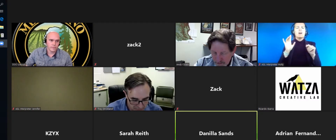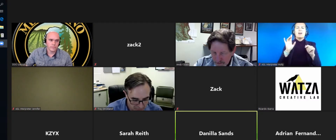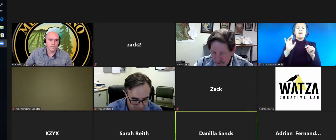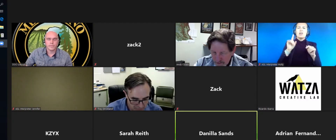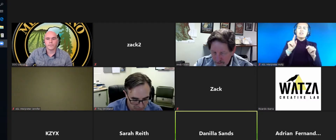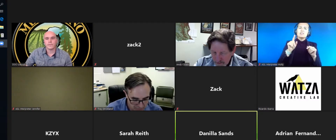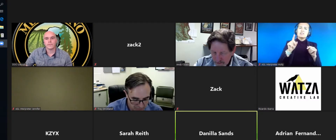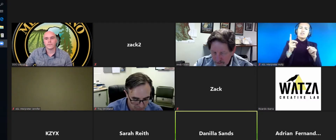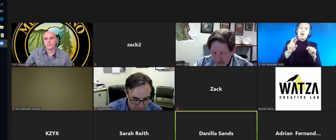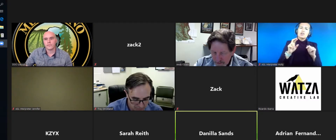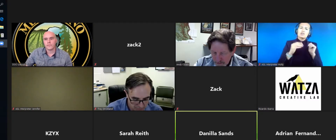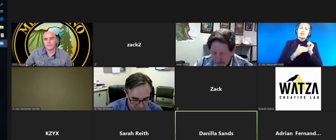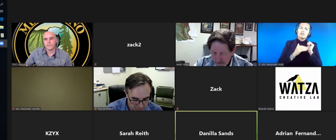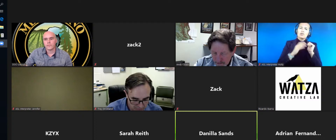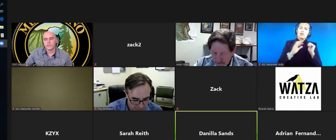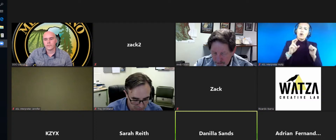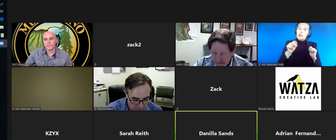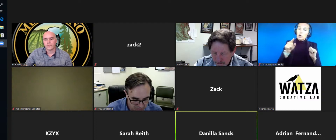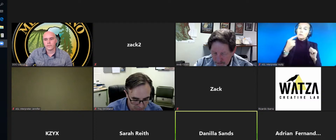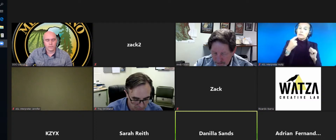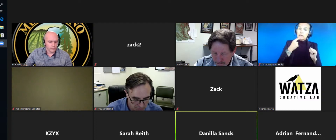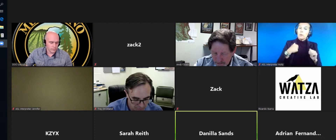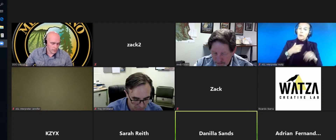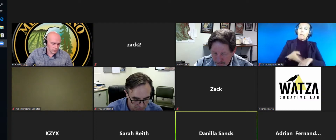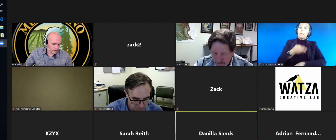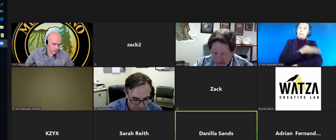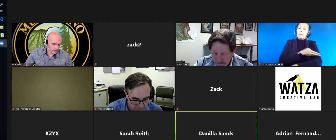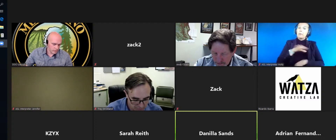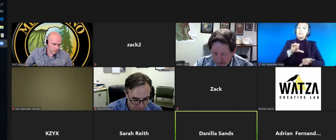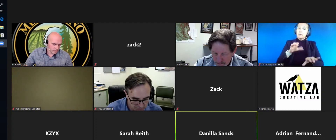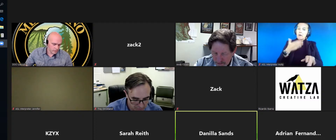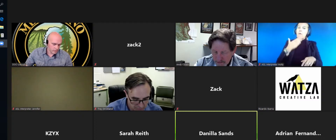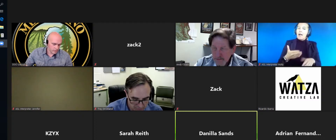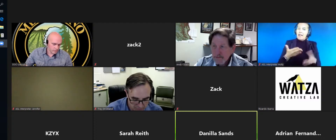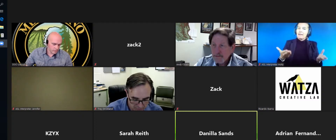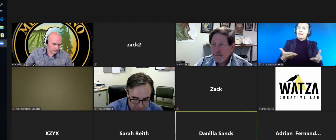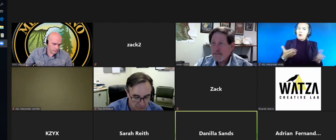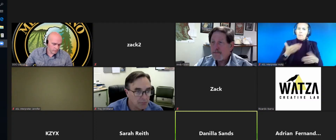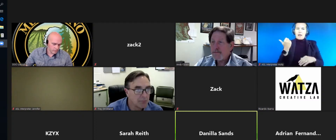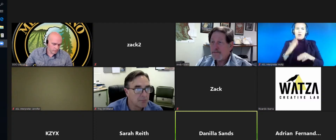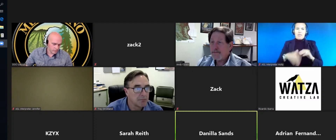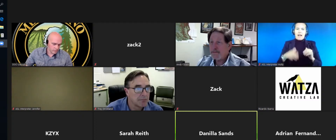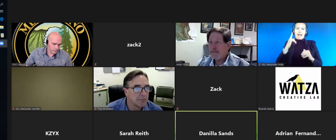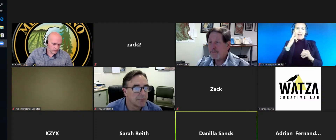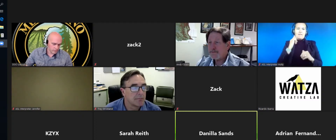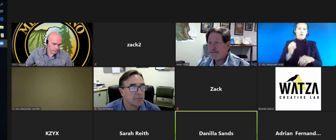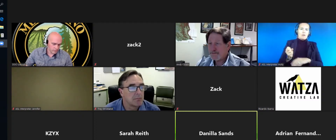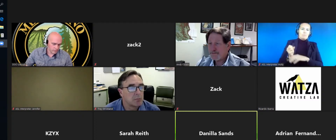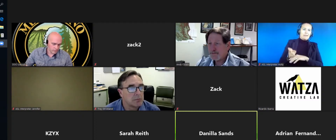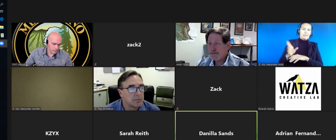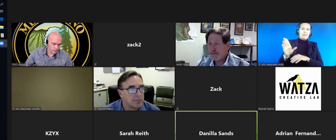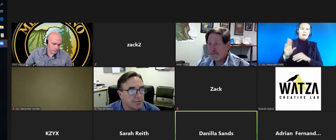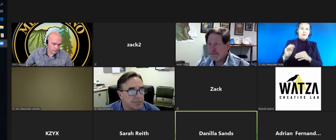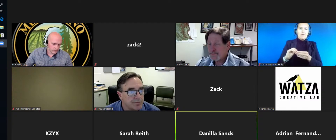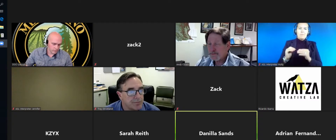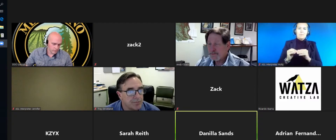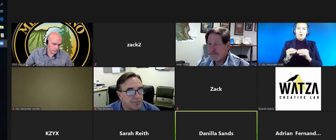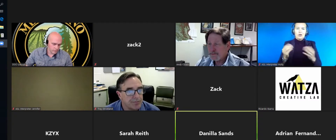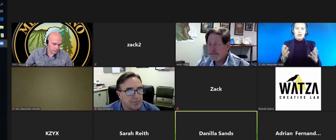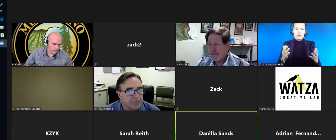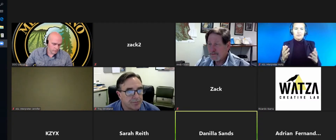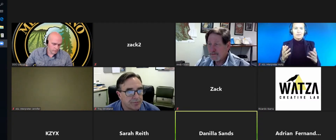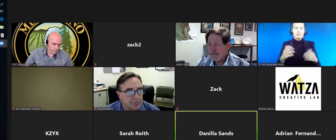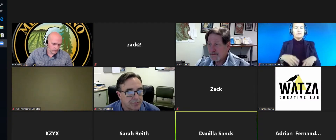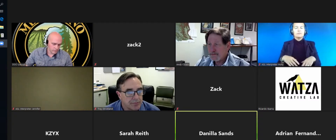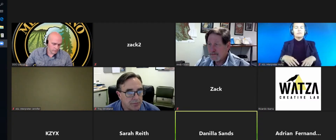doing really good in regards to vaccines, even better than California's numbers. But yet we, along with